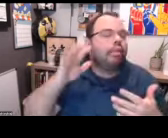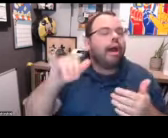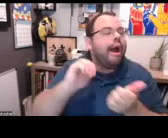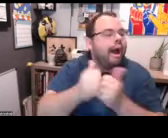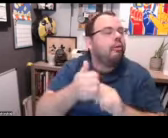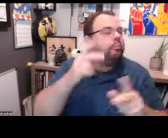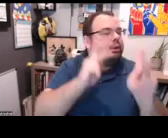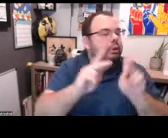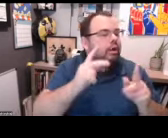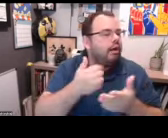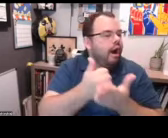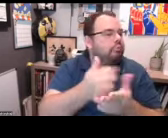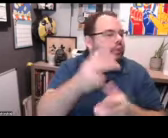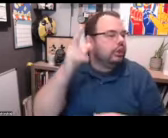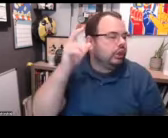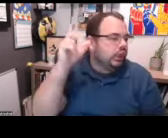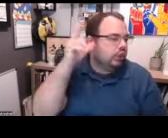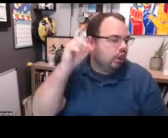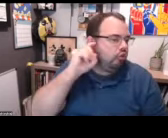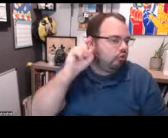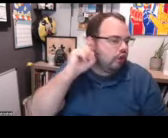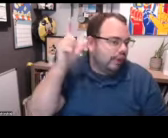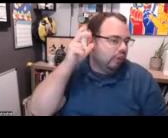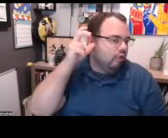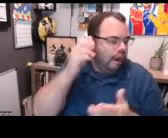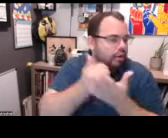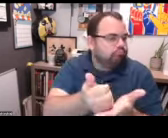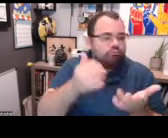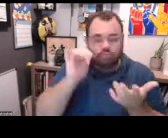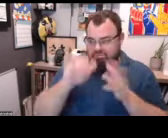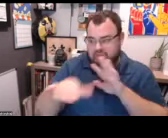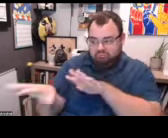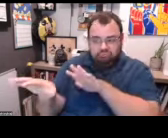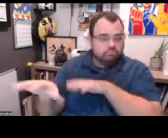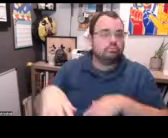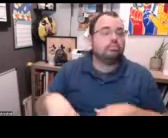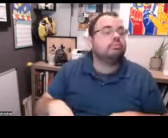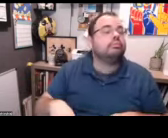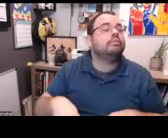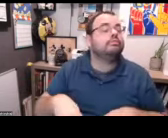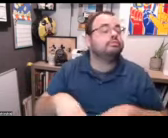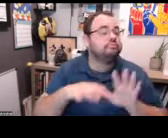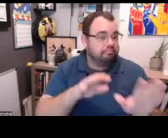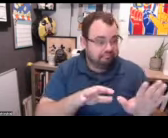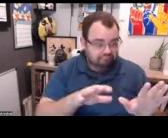Then they would have more access to sounds and speech. That's what the hearing aids do.